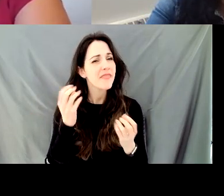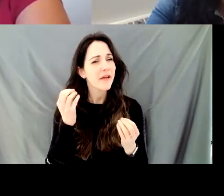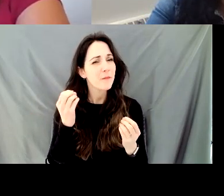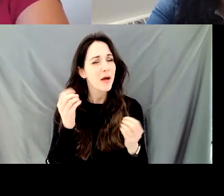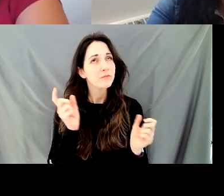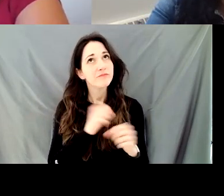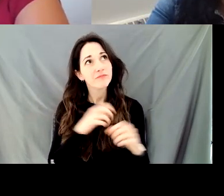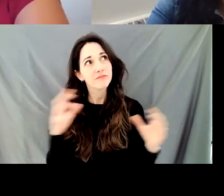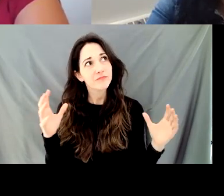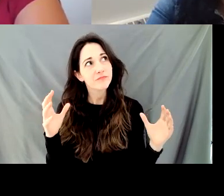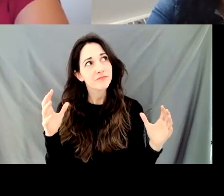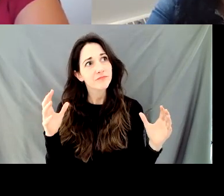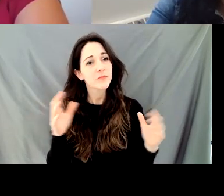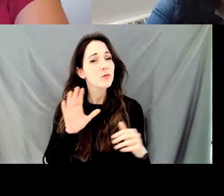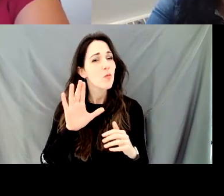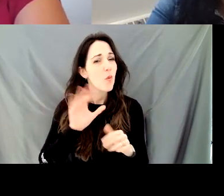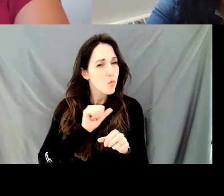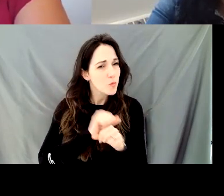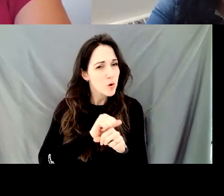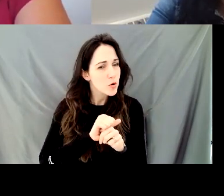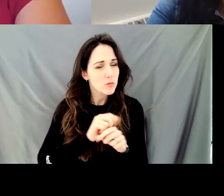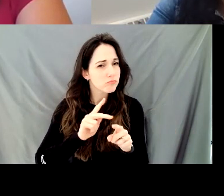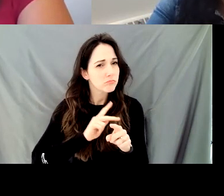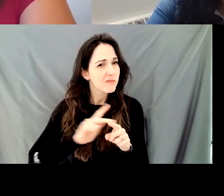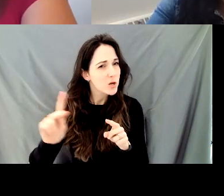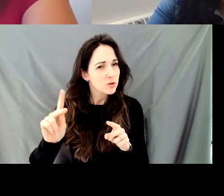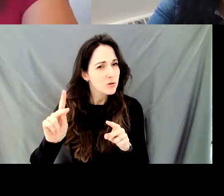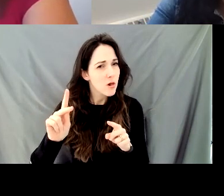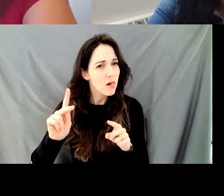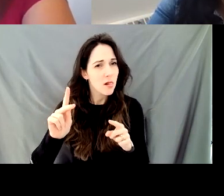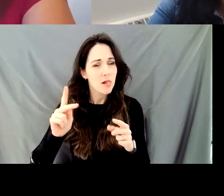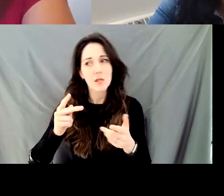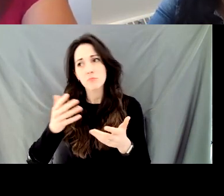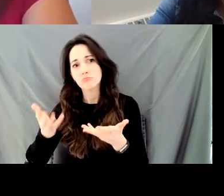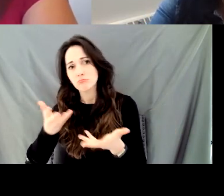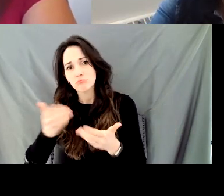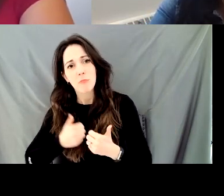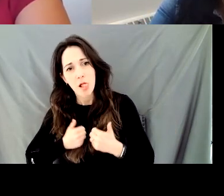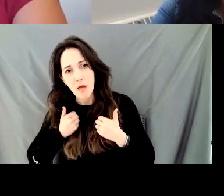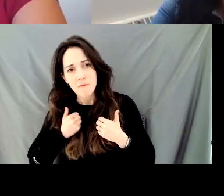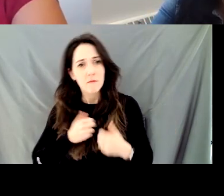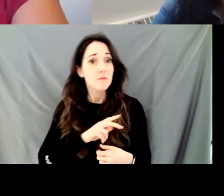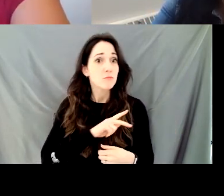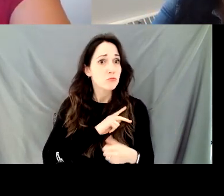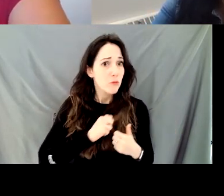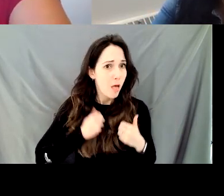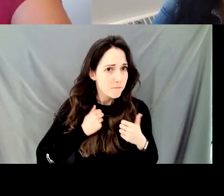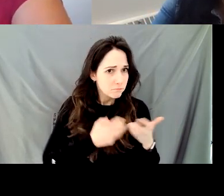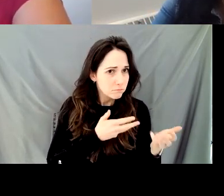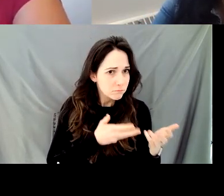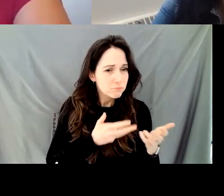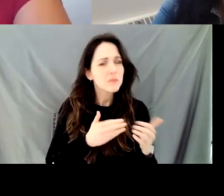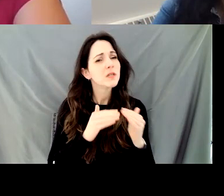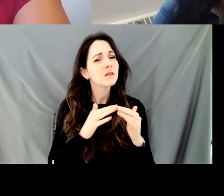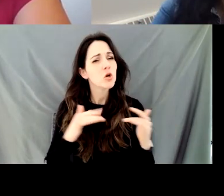your professional and or personal lives? And both of you kind of, touched on a little bit of that. So